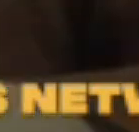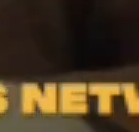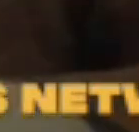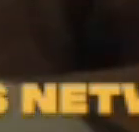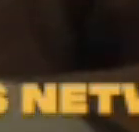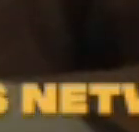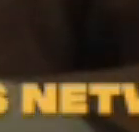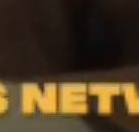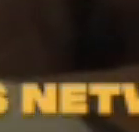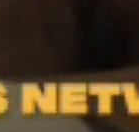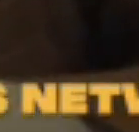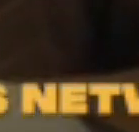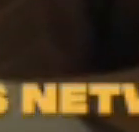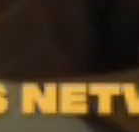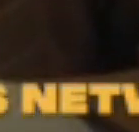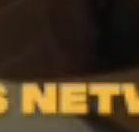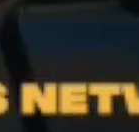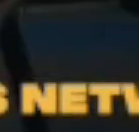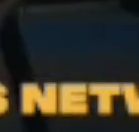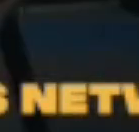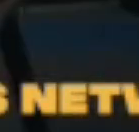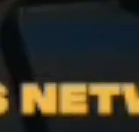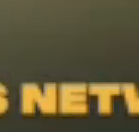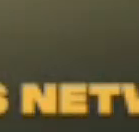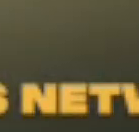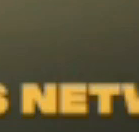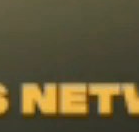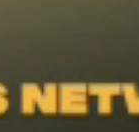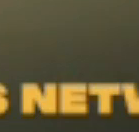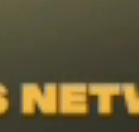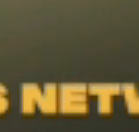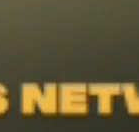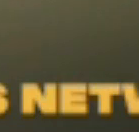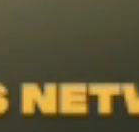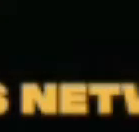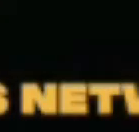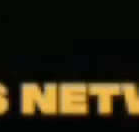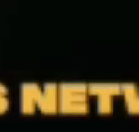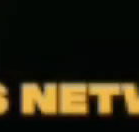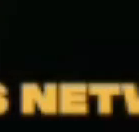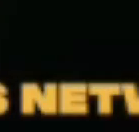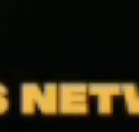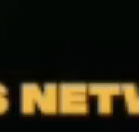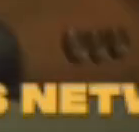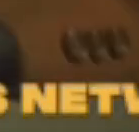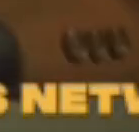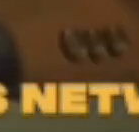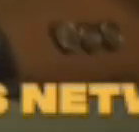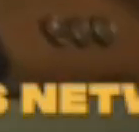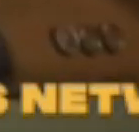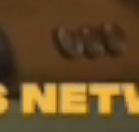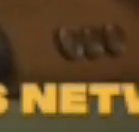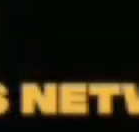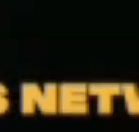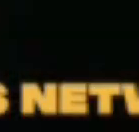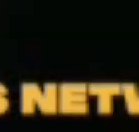So, Mr. Bodie, I hear you're doing a show. Yes, sir. It's called... Yes,